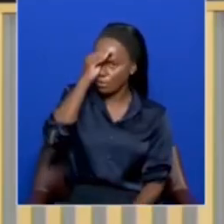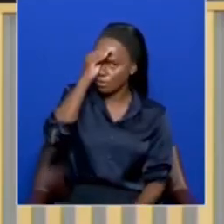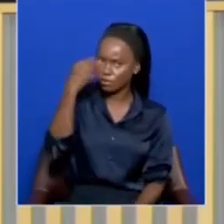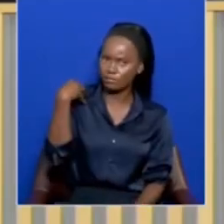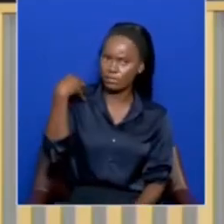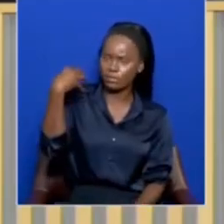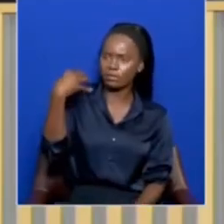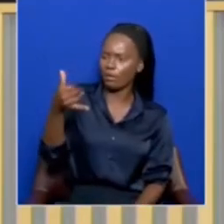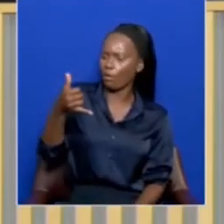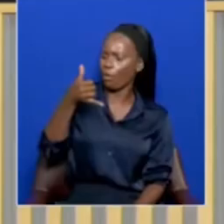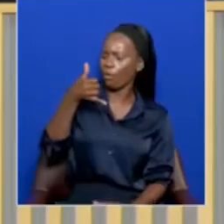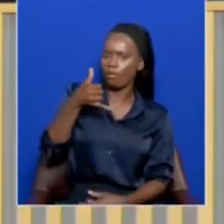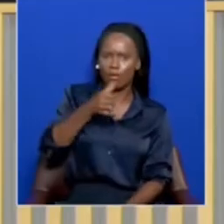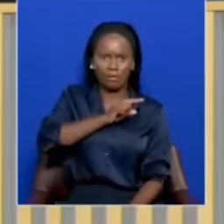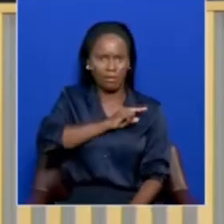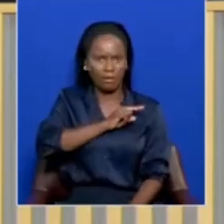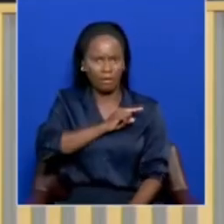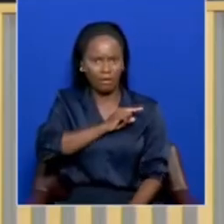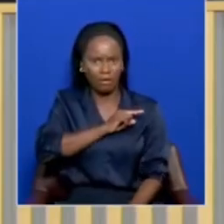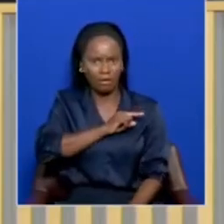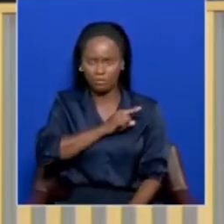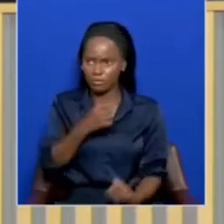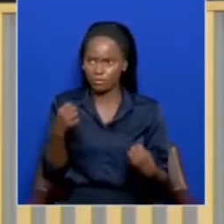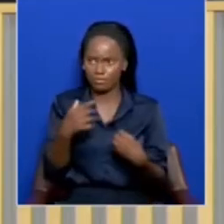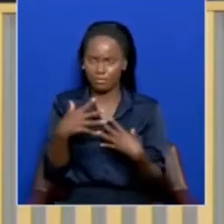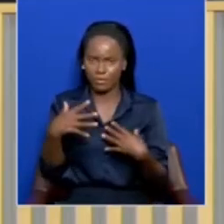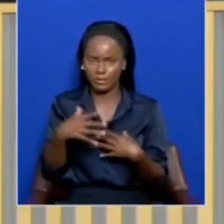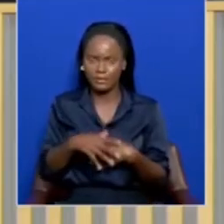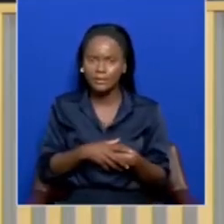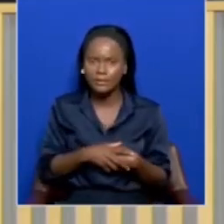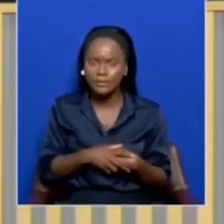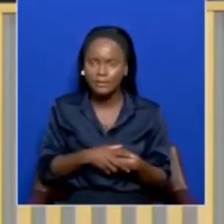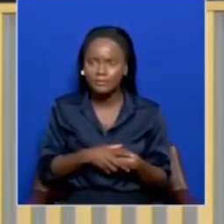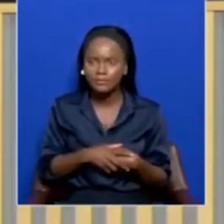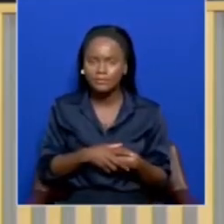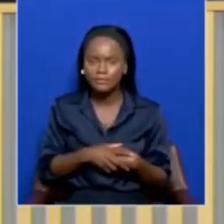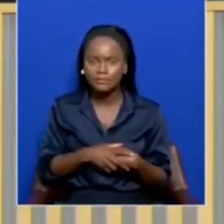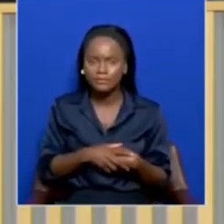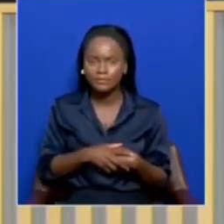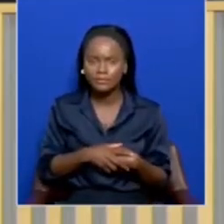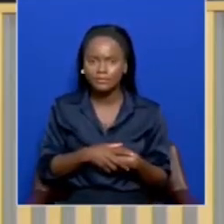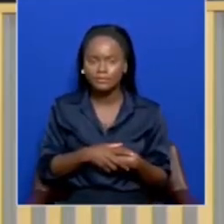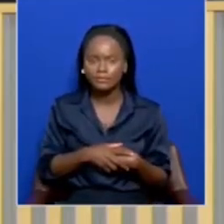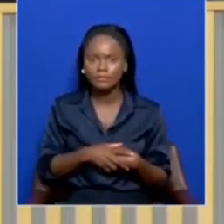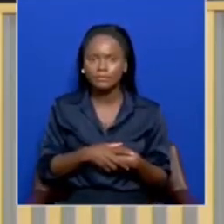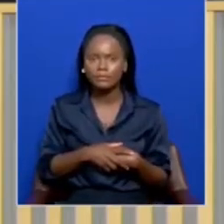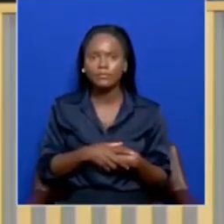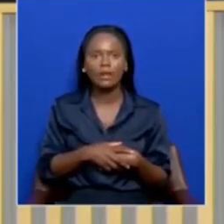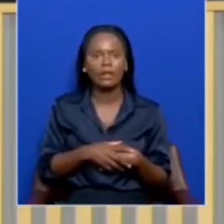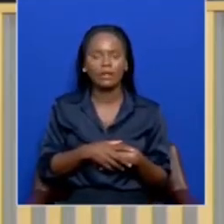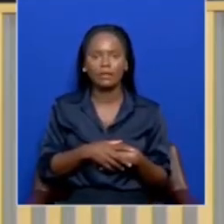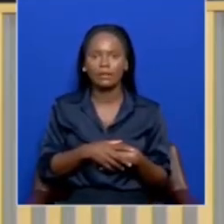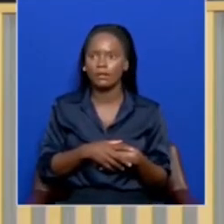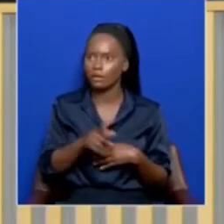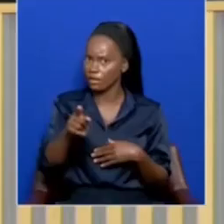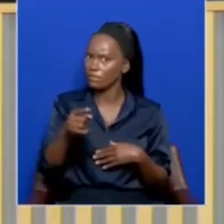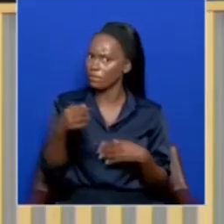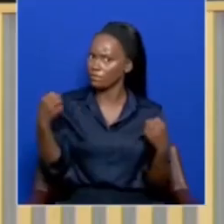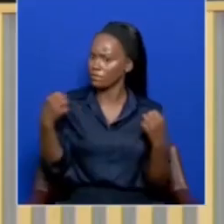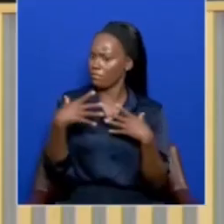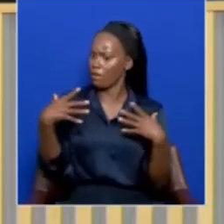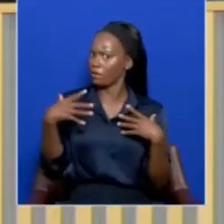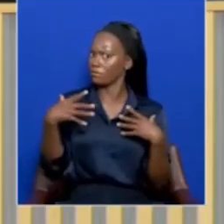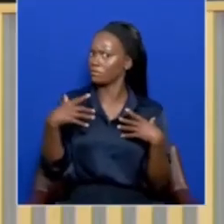but at the same time, I was shocked and also excited that I received a call from a minister